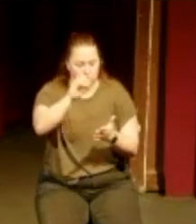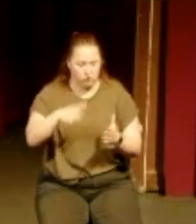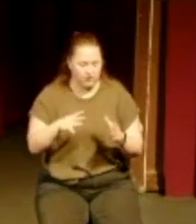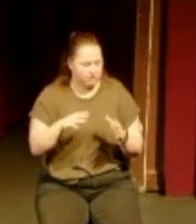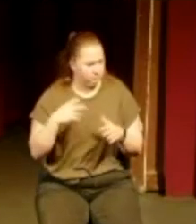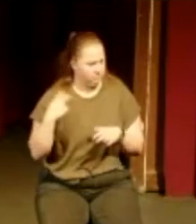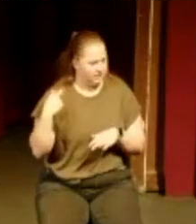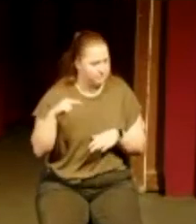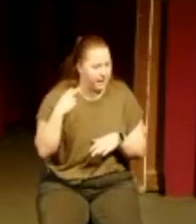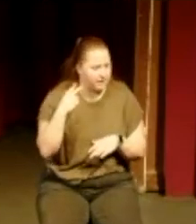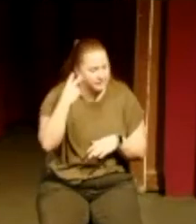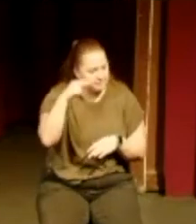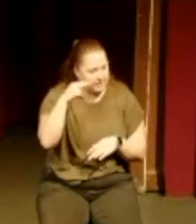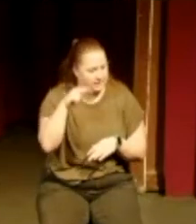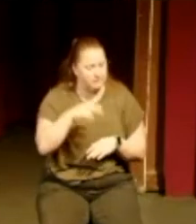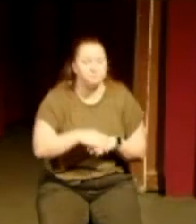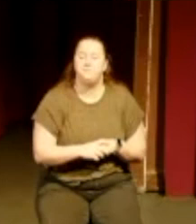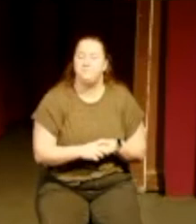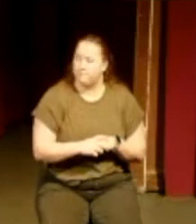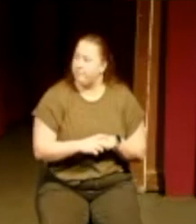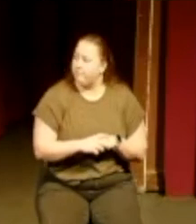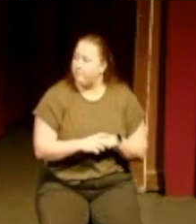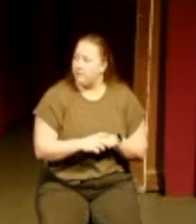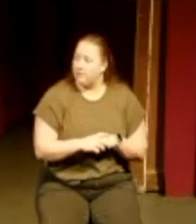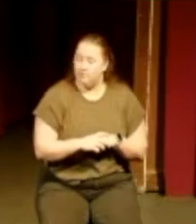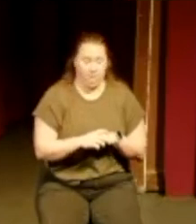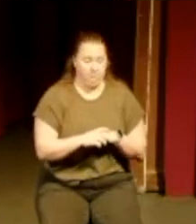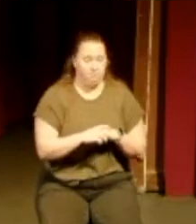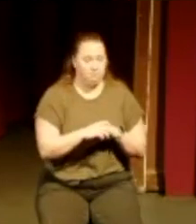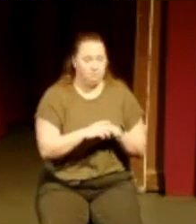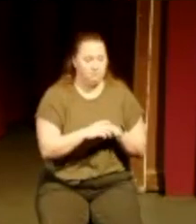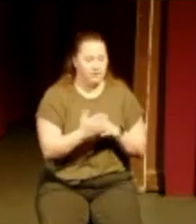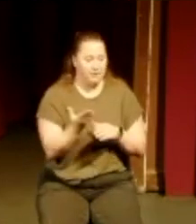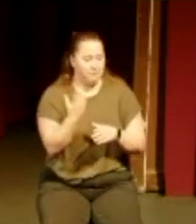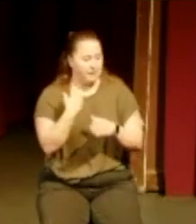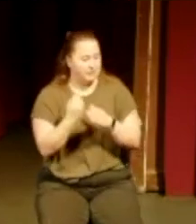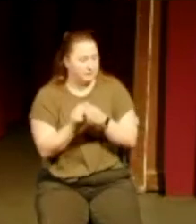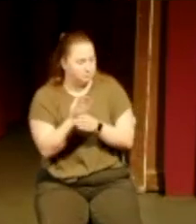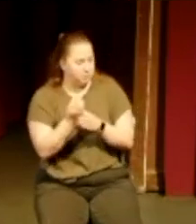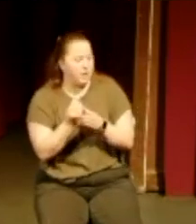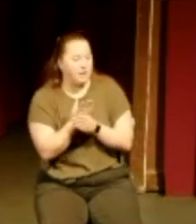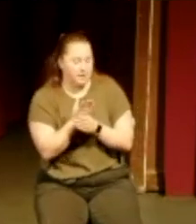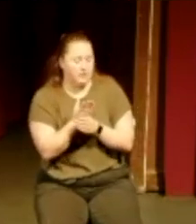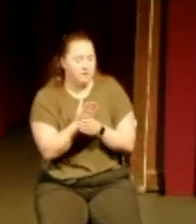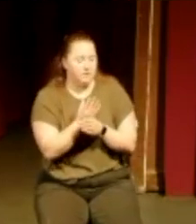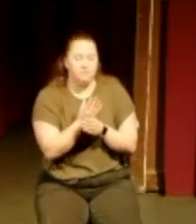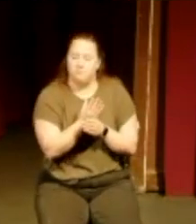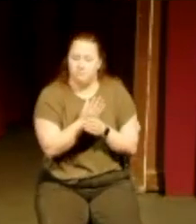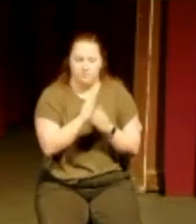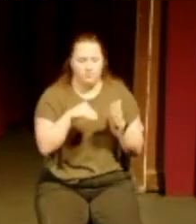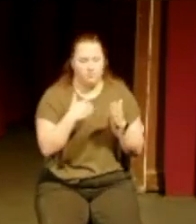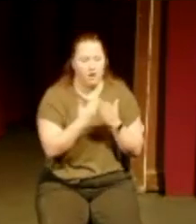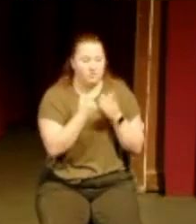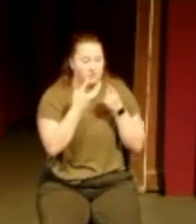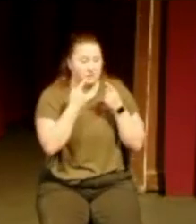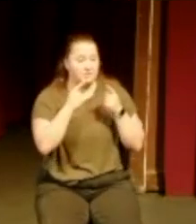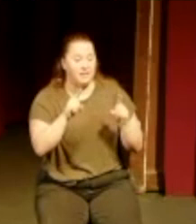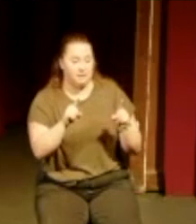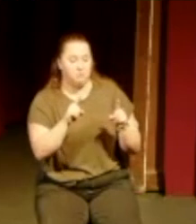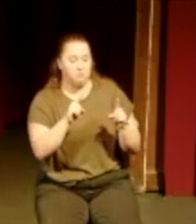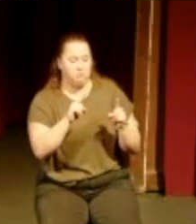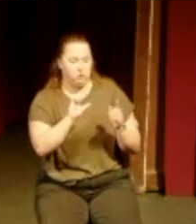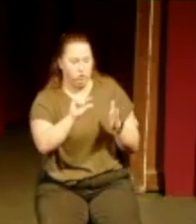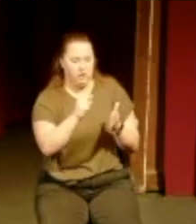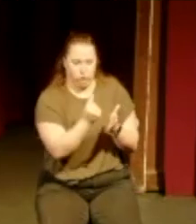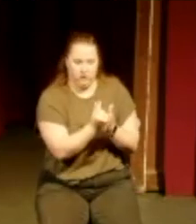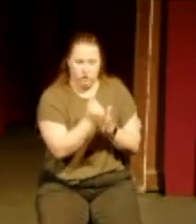Hispanic. And then this past spring, we took the demographics for all of our successful completers. And